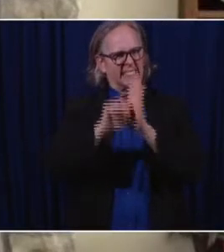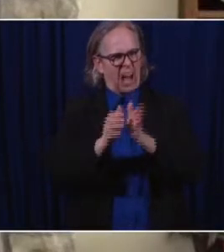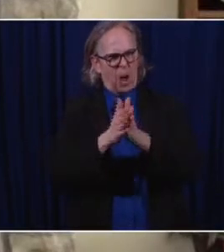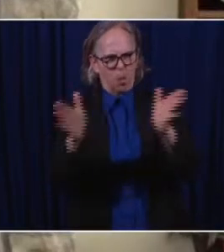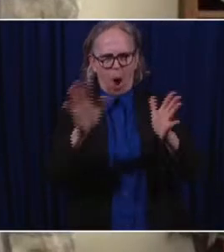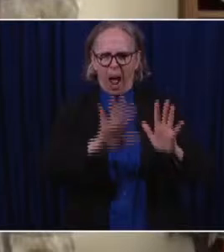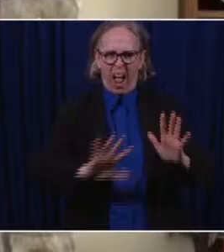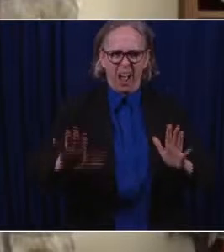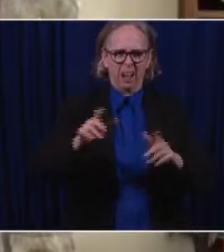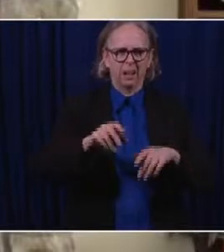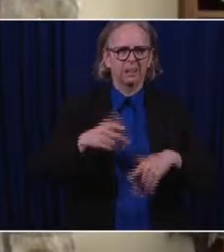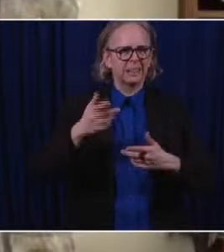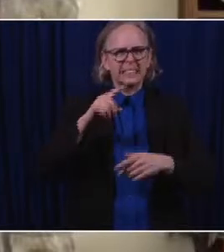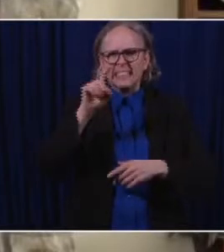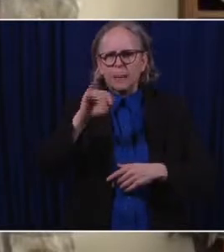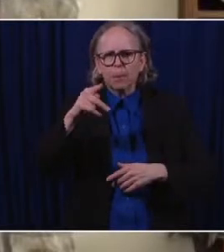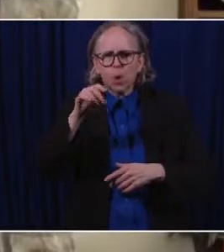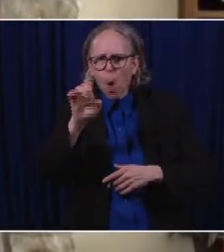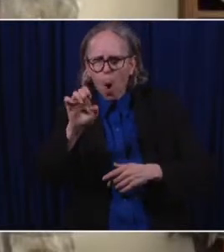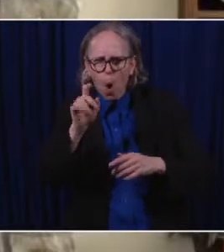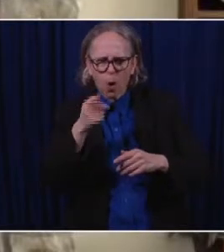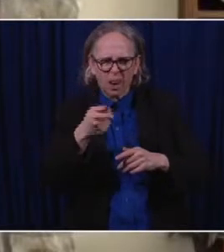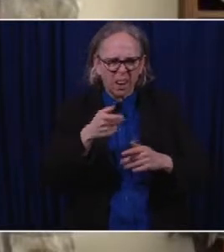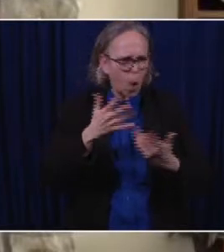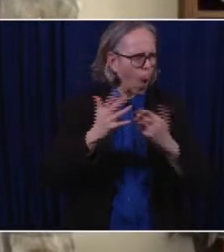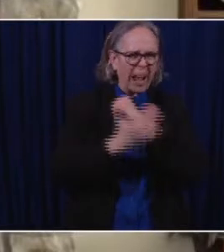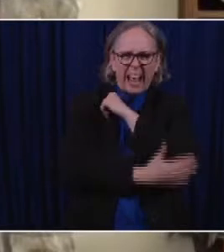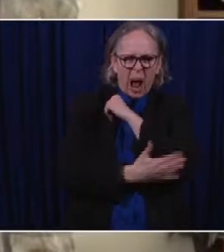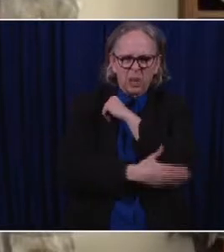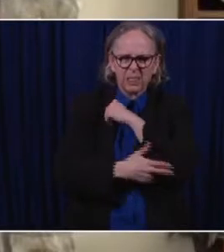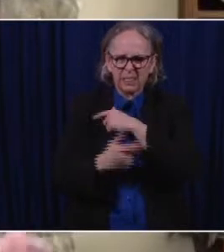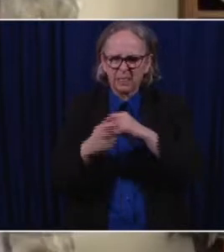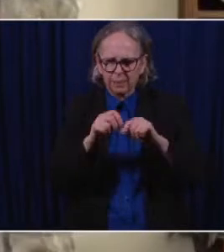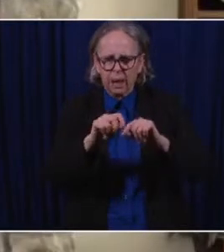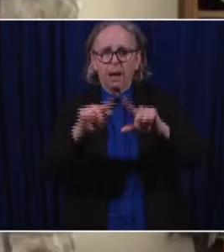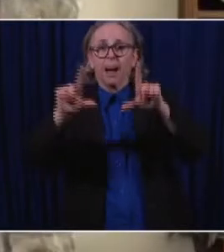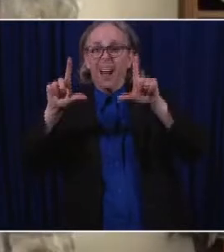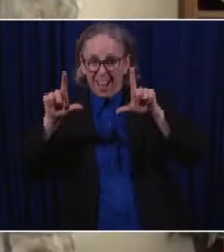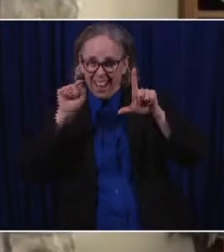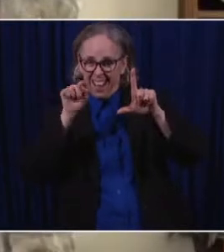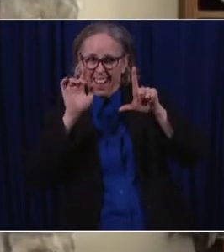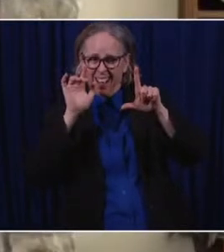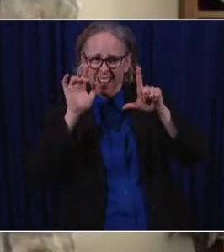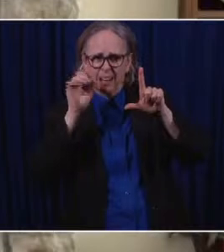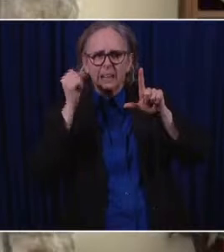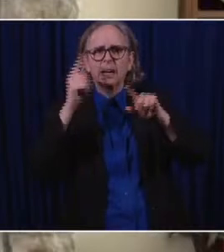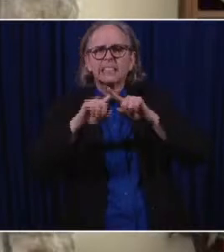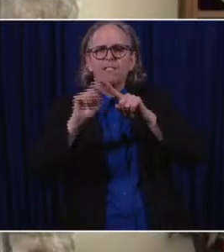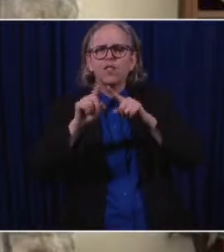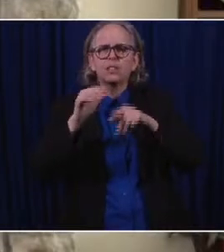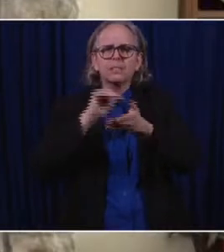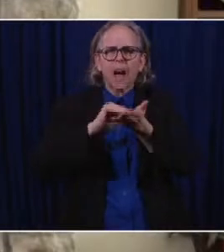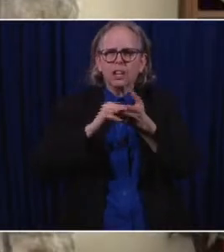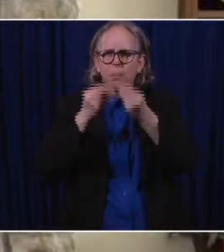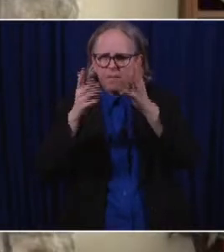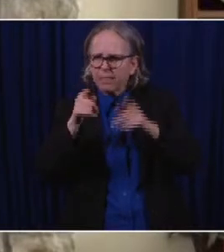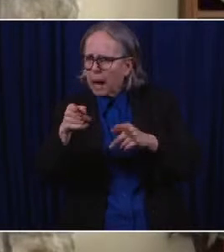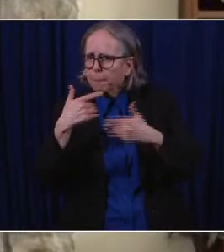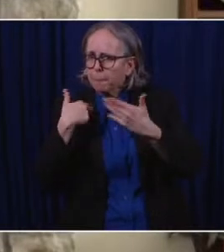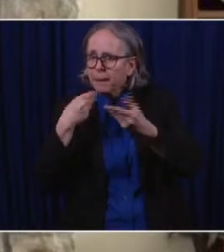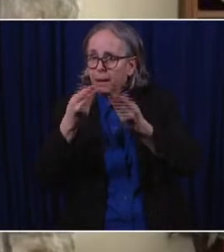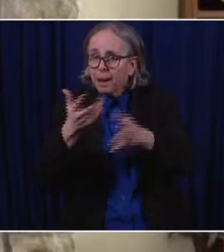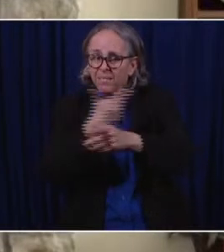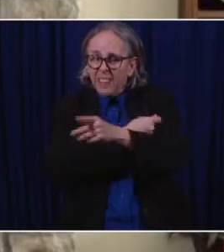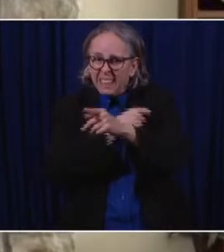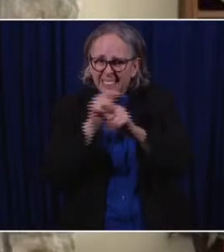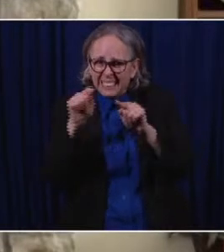will direct you to anybody who has signed up to be part of the system. So the providers have to sign up. We've